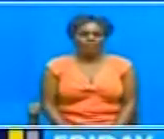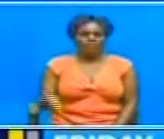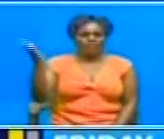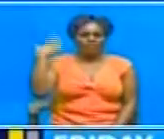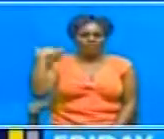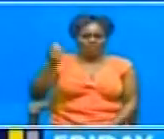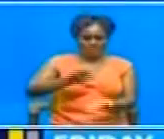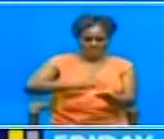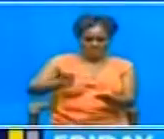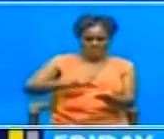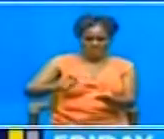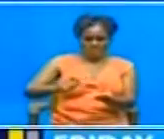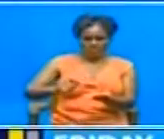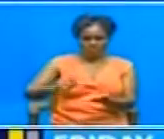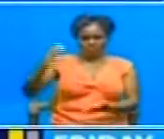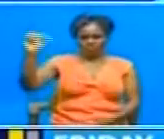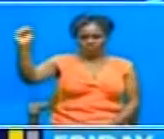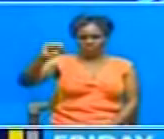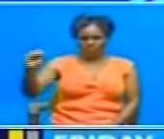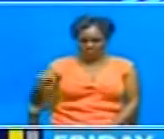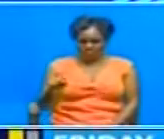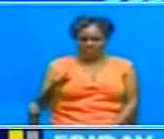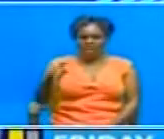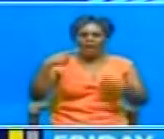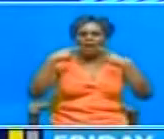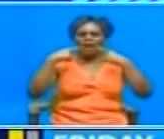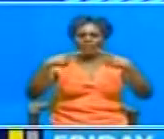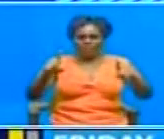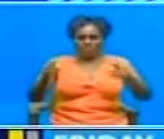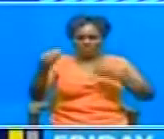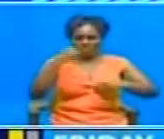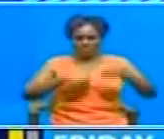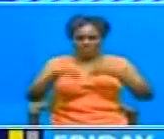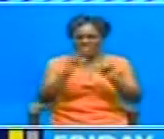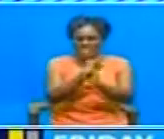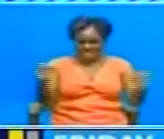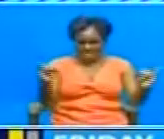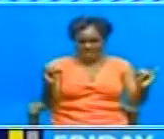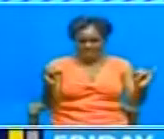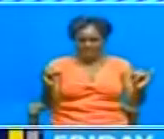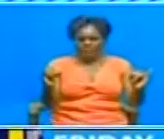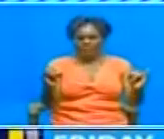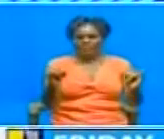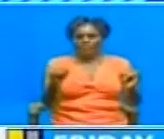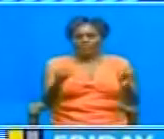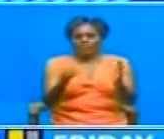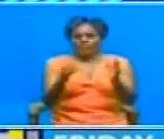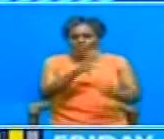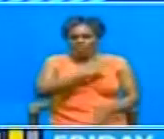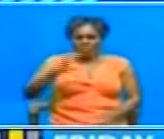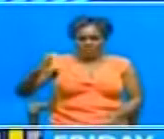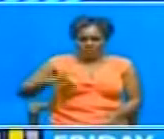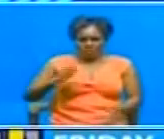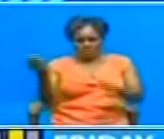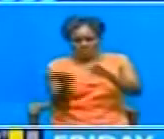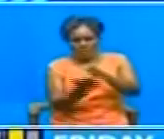Former Secretary to the Cabinet, Francis Kimemia, has been cleared of corruption allegations. The Anti-Corruption Commission sent his file to